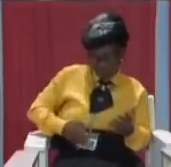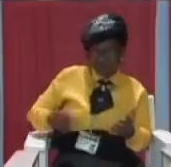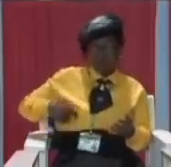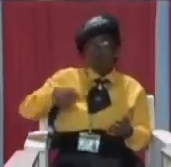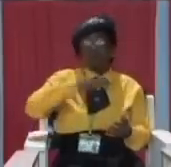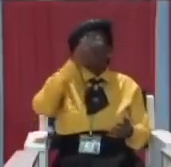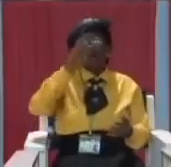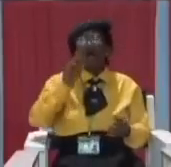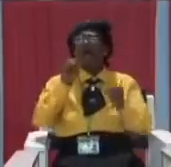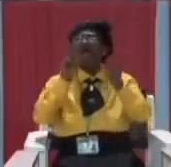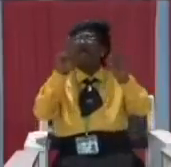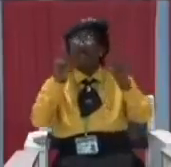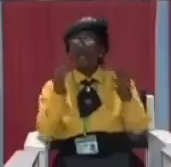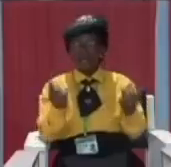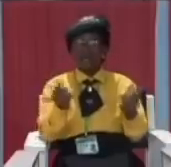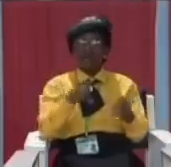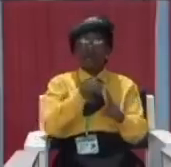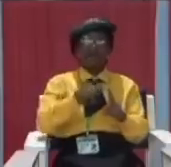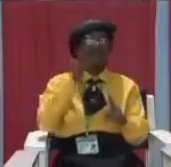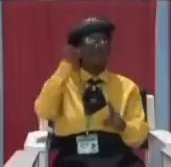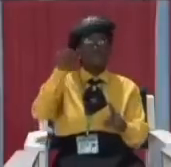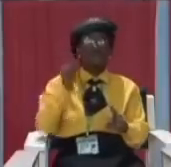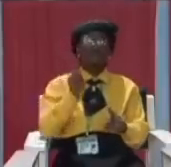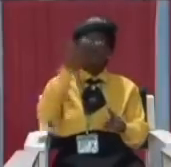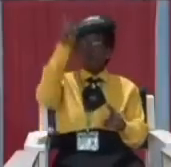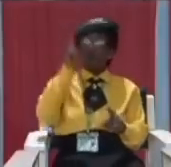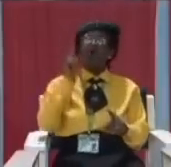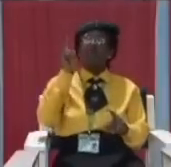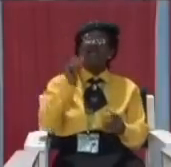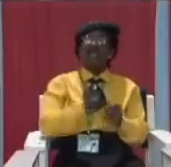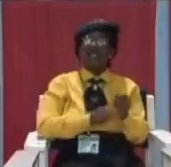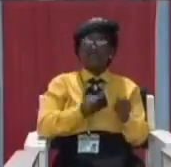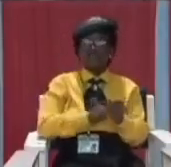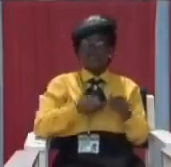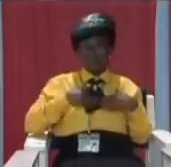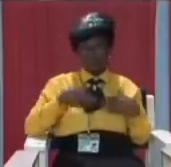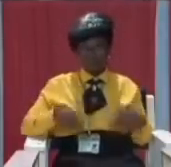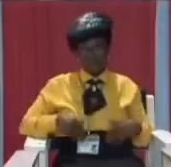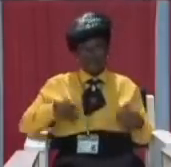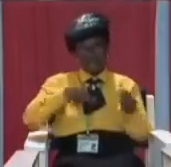When she woke up and everybody around were looking at her,